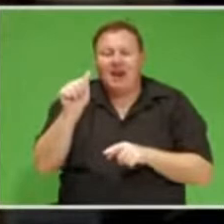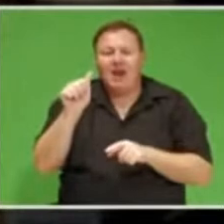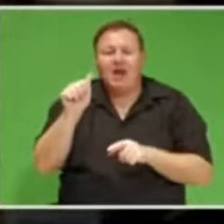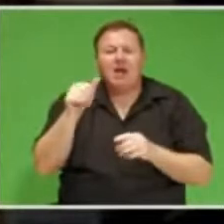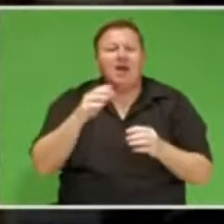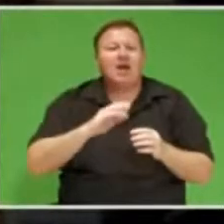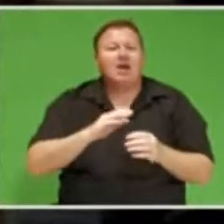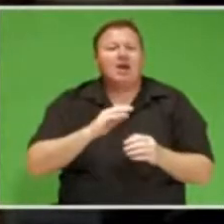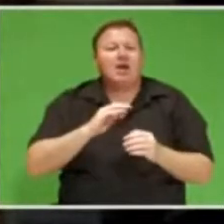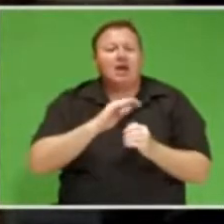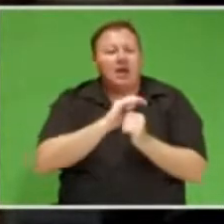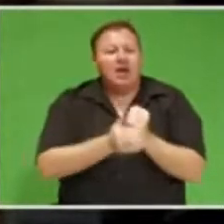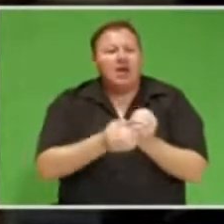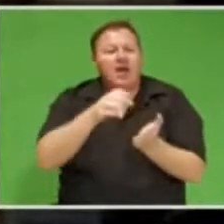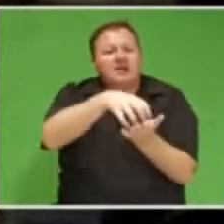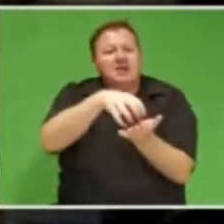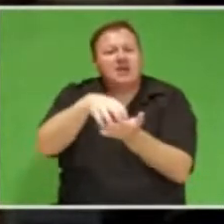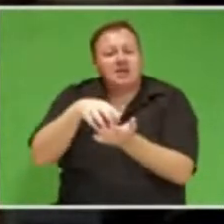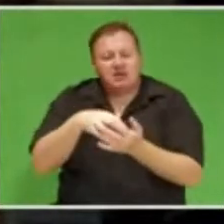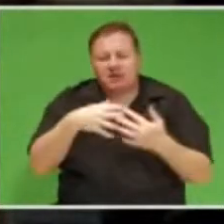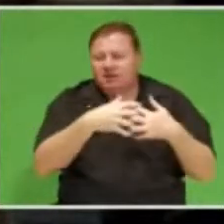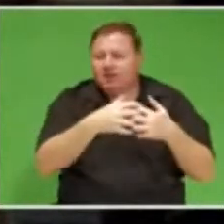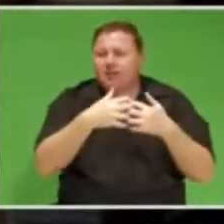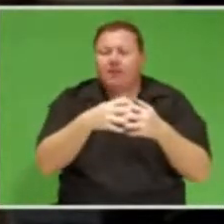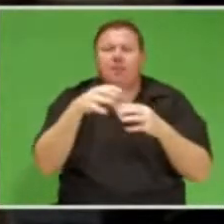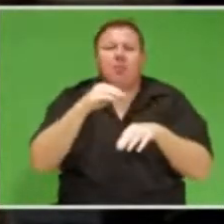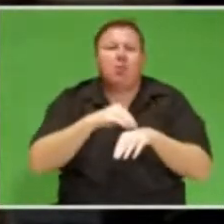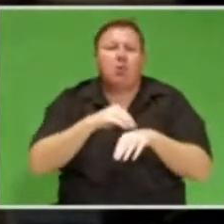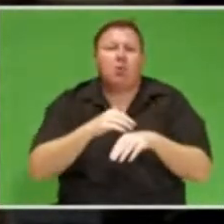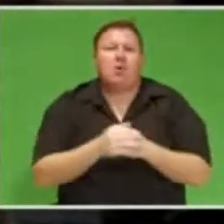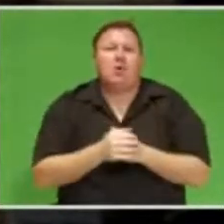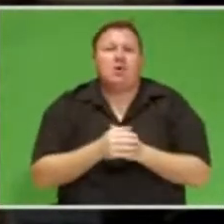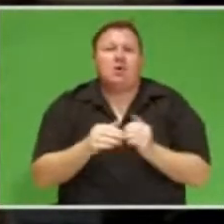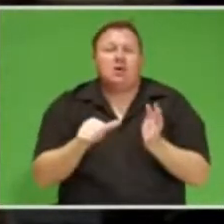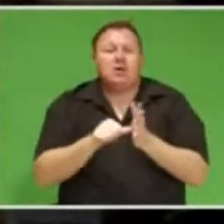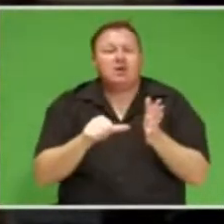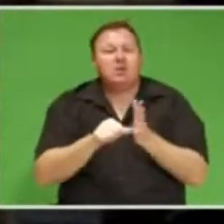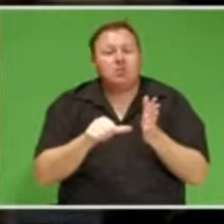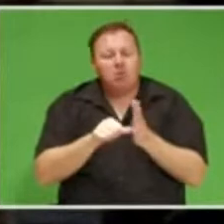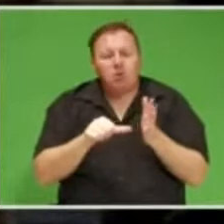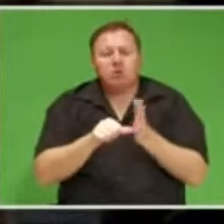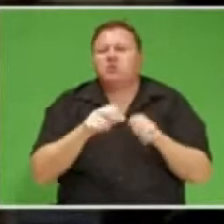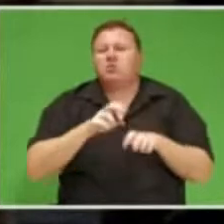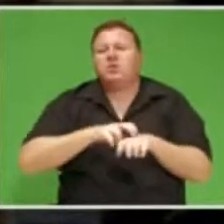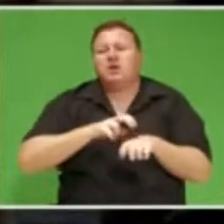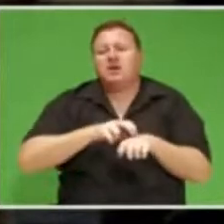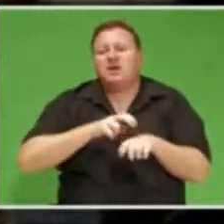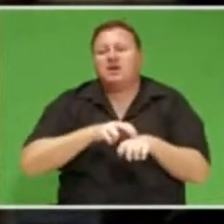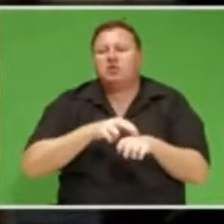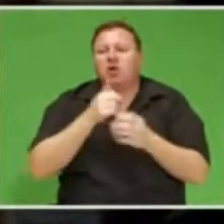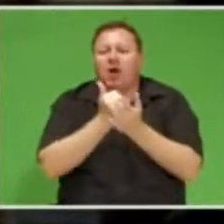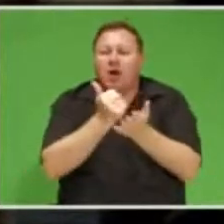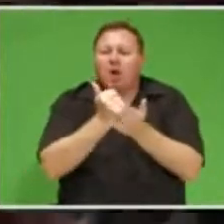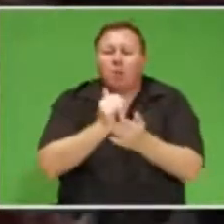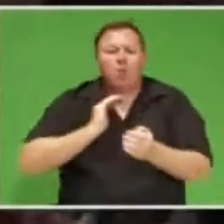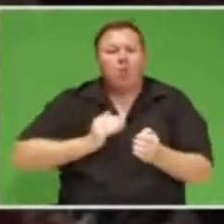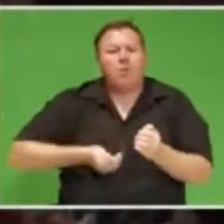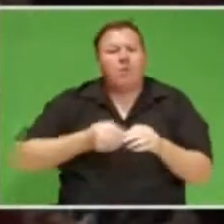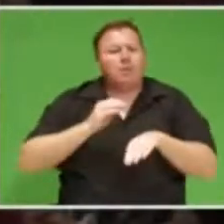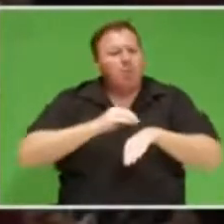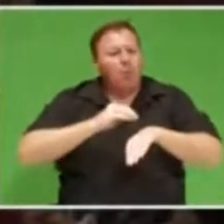Strategic Plan is the economic empowerment of the women of our country. Since announcing